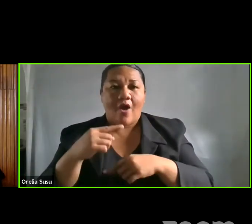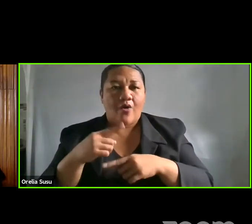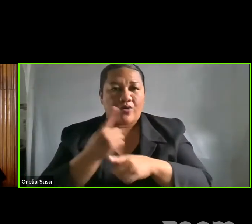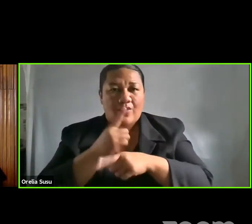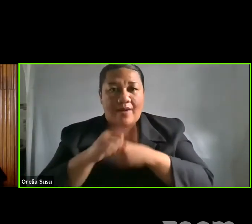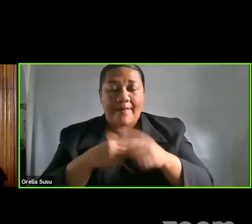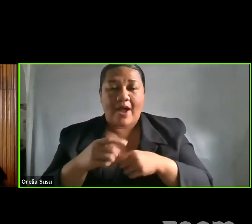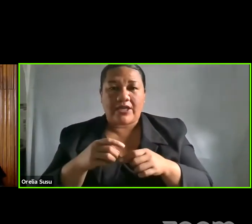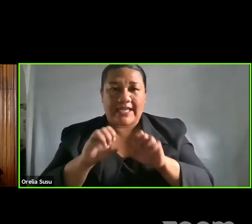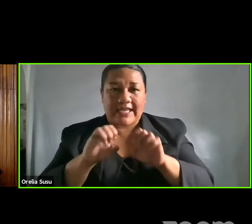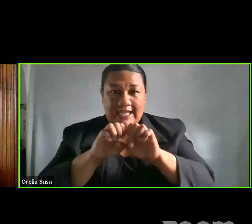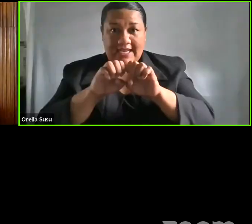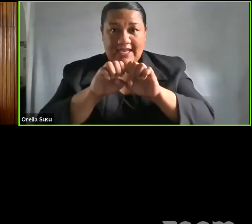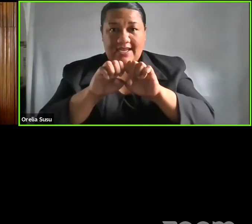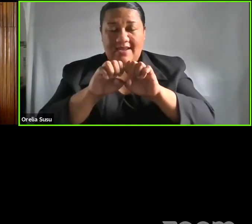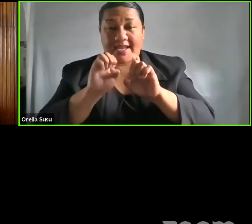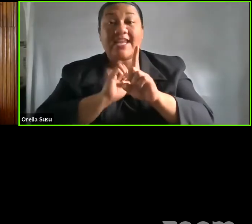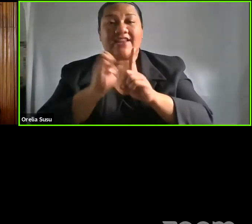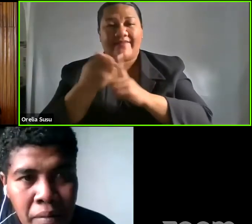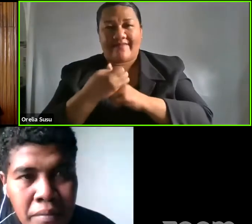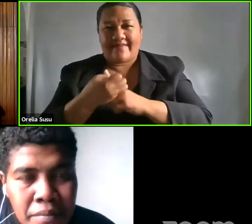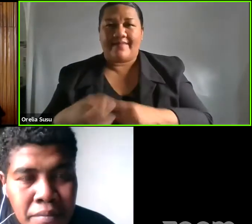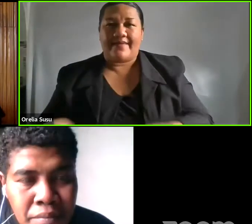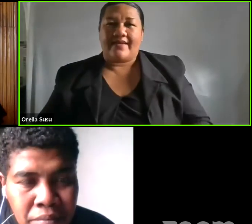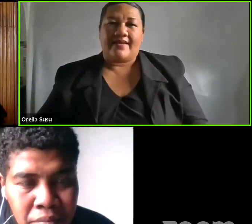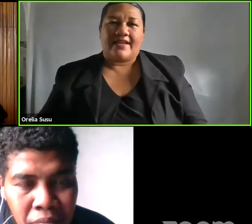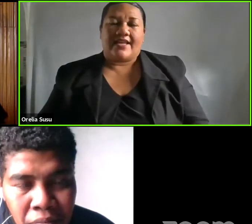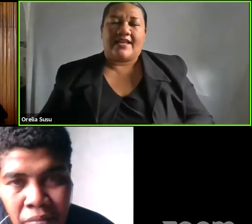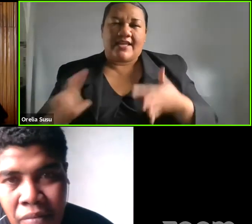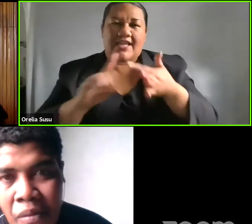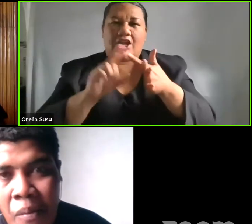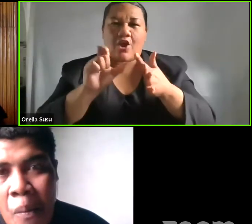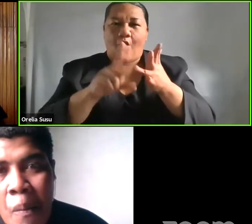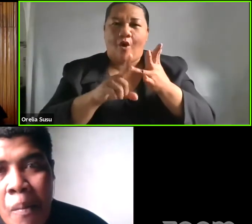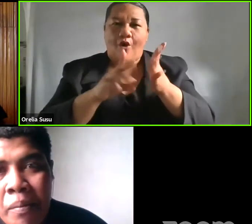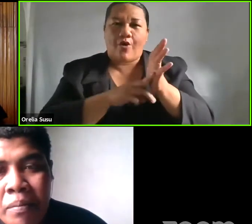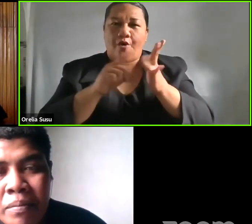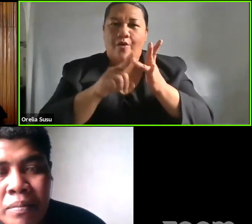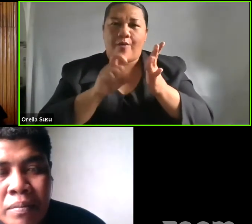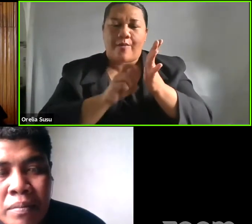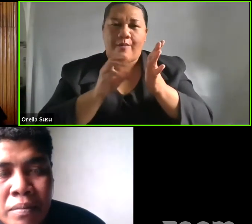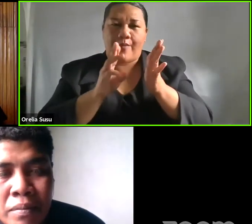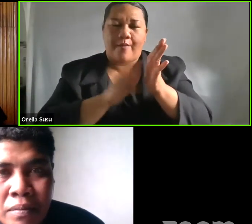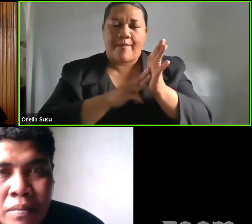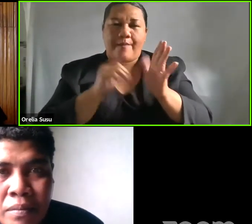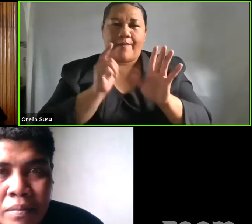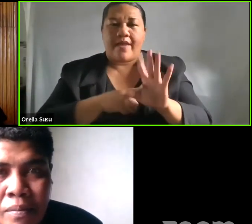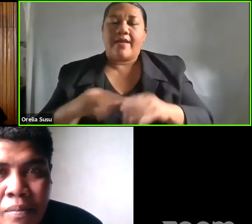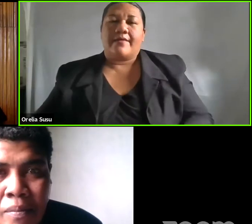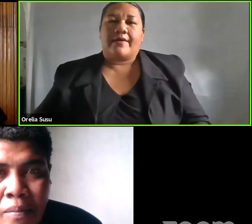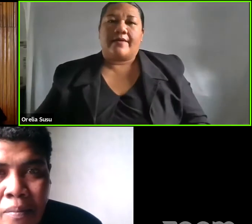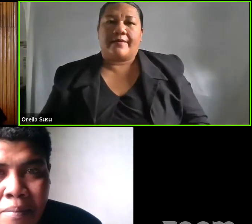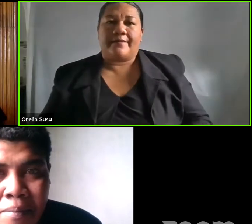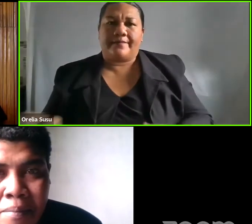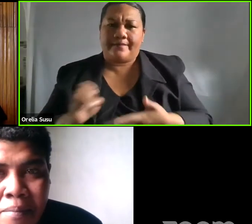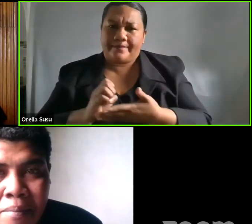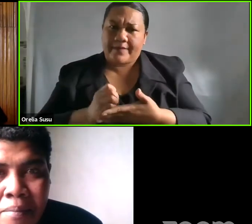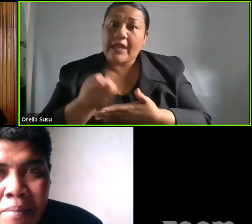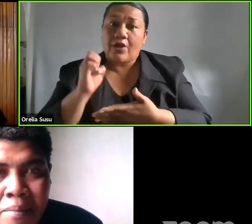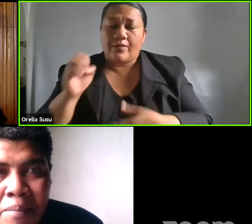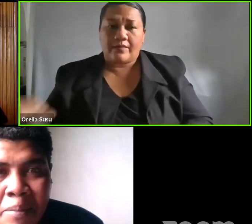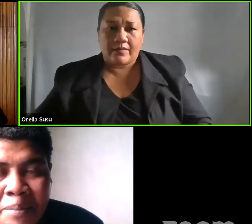Vika, are you in? Vika, I will allow the panelists to introduce themselves briefly and